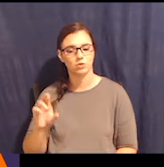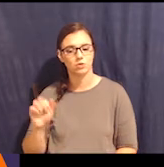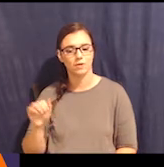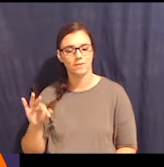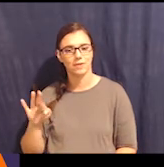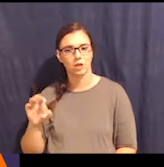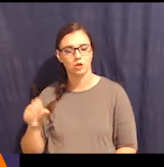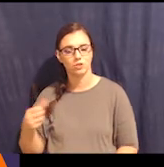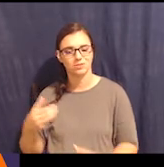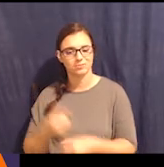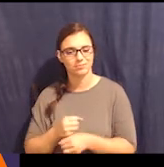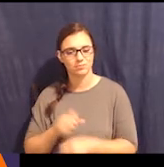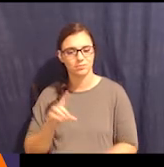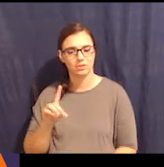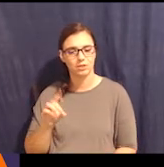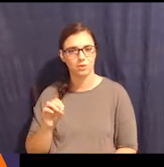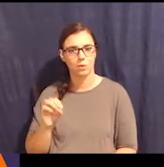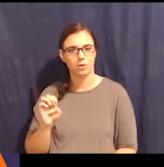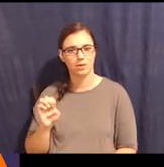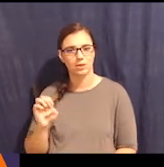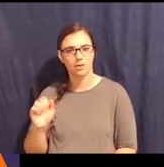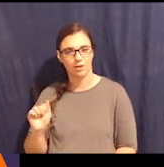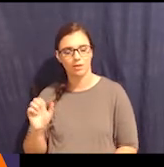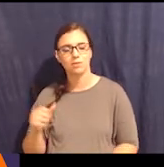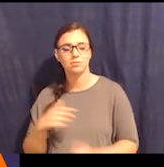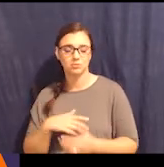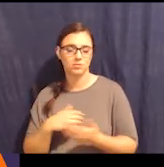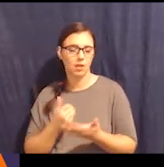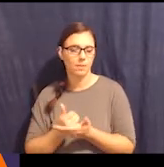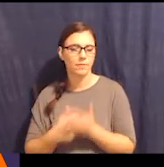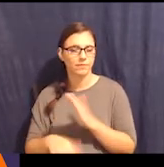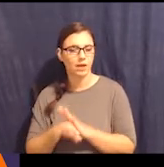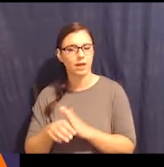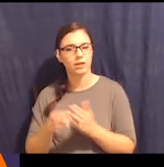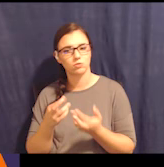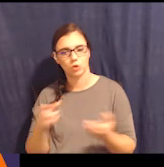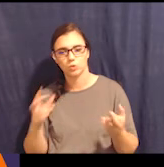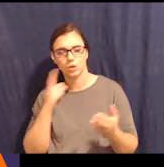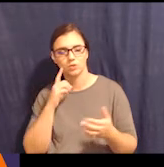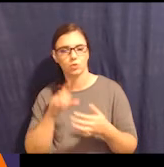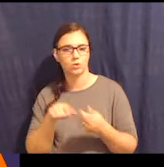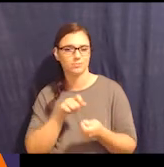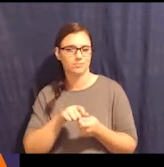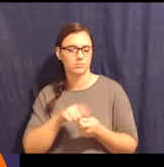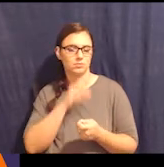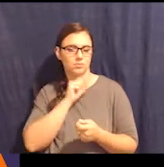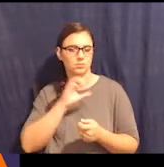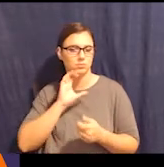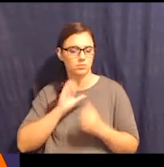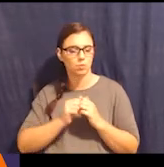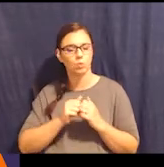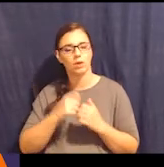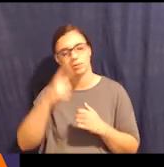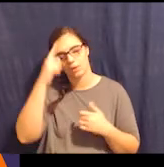for the needs of older adults with mental illness. And you can access their website at